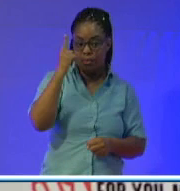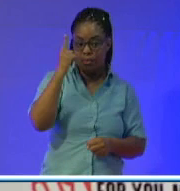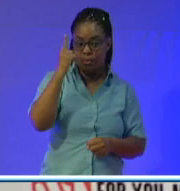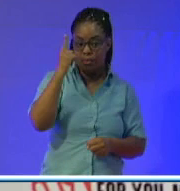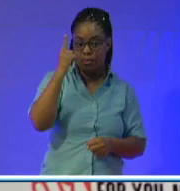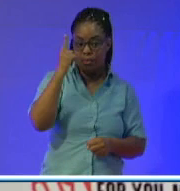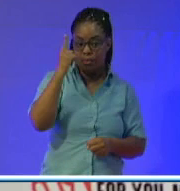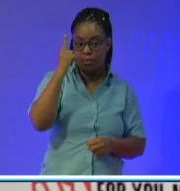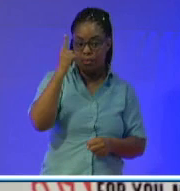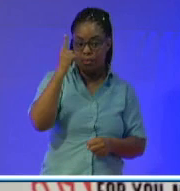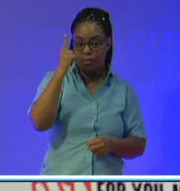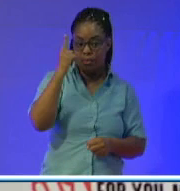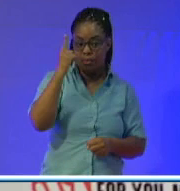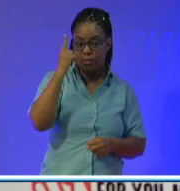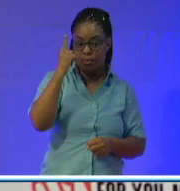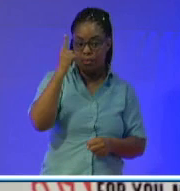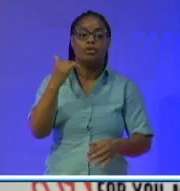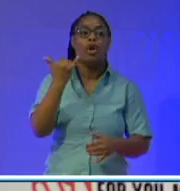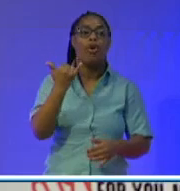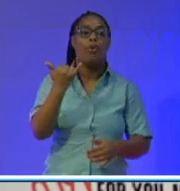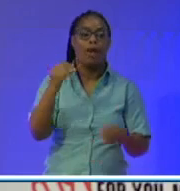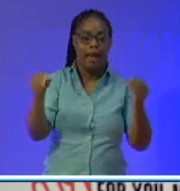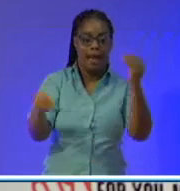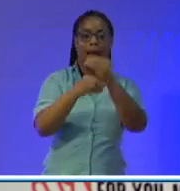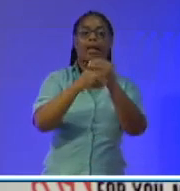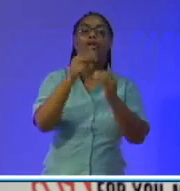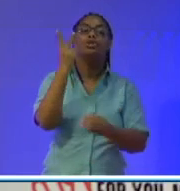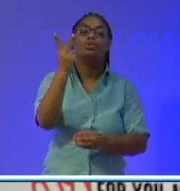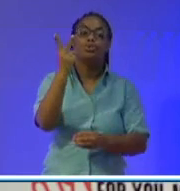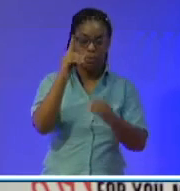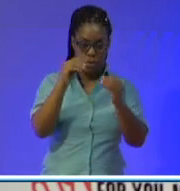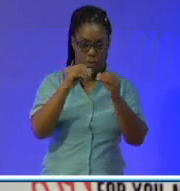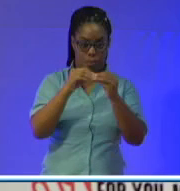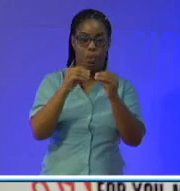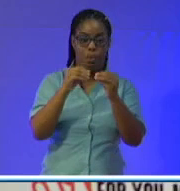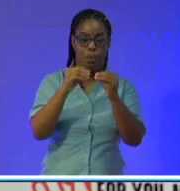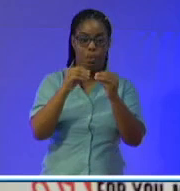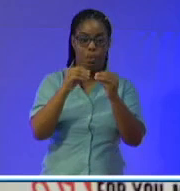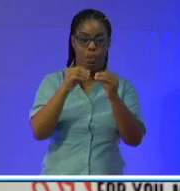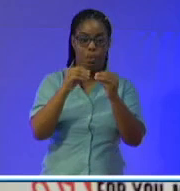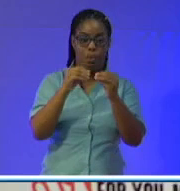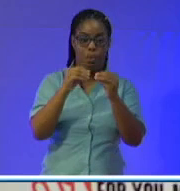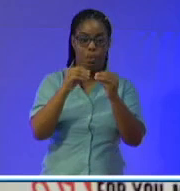Monday, we hope to transition from that